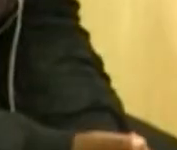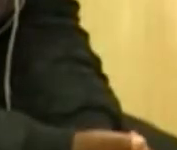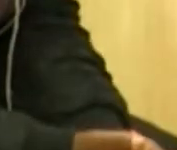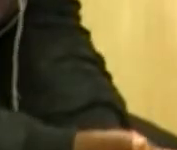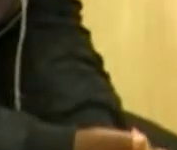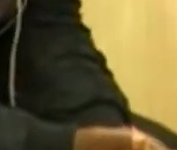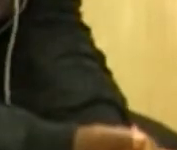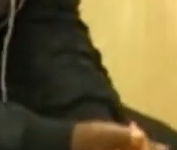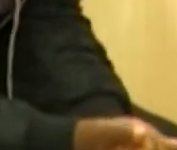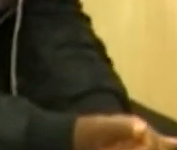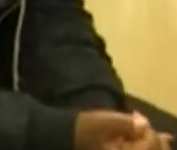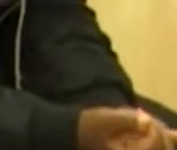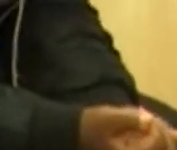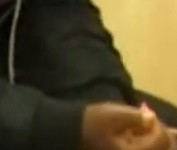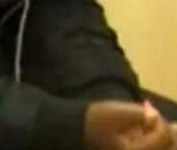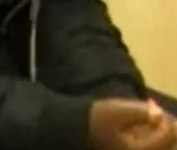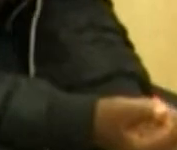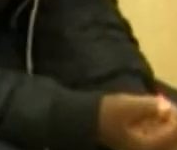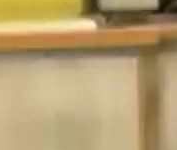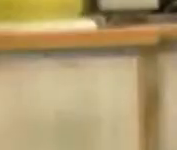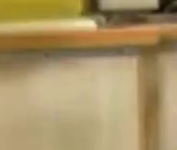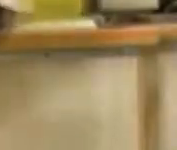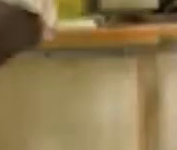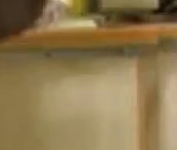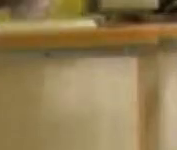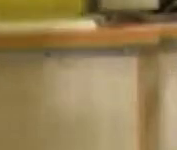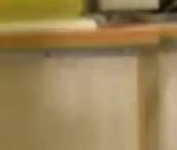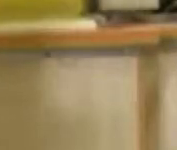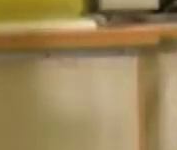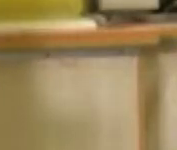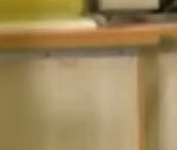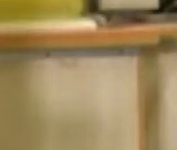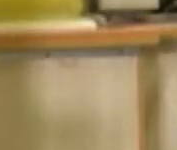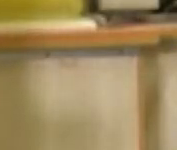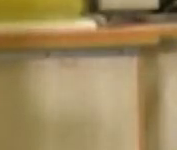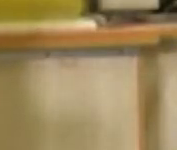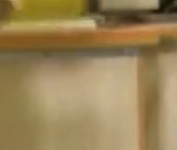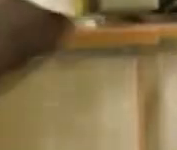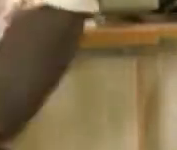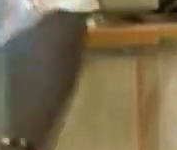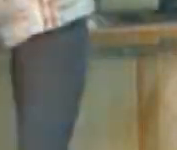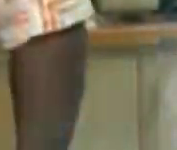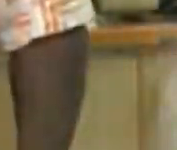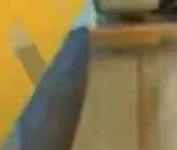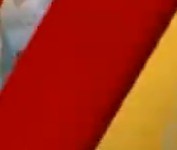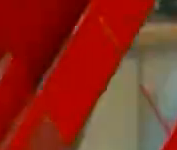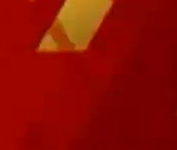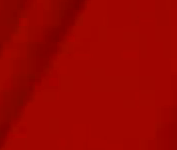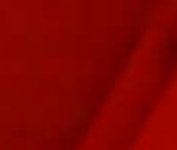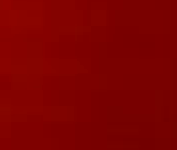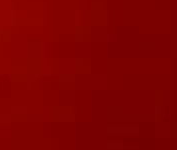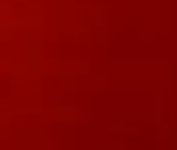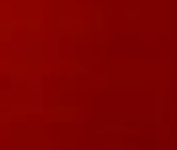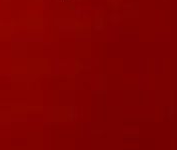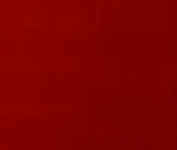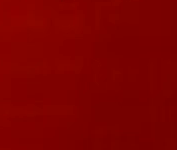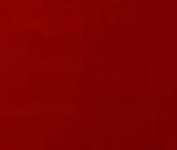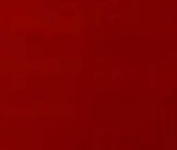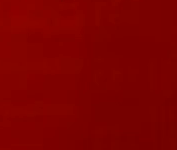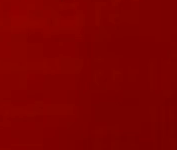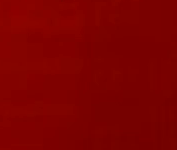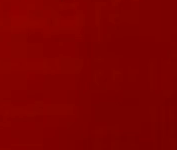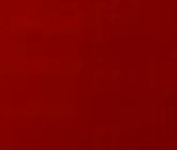This is the real weather. Okay. Kuja, unusia nanuka ngombe. Kuja, usikuja. Wait.